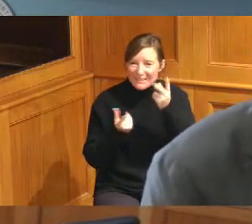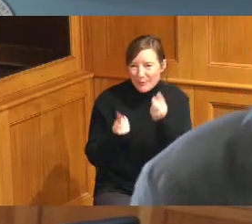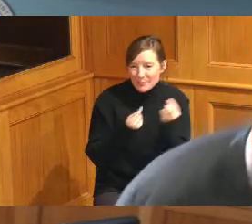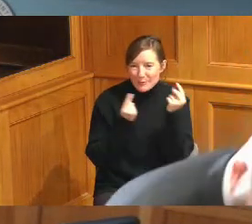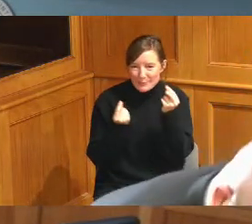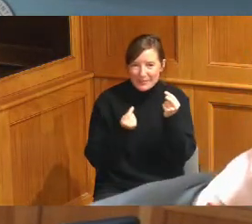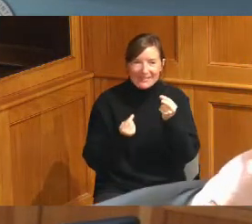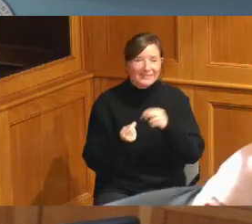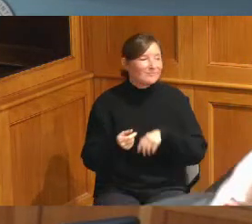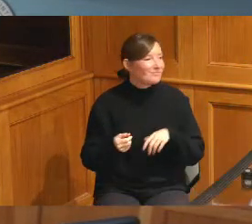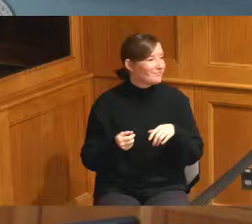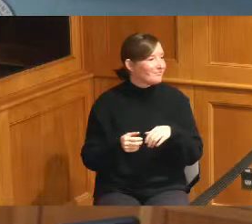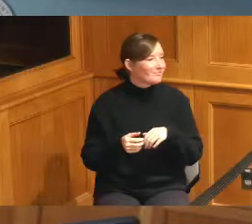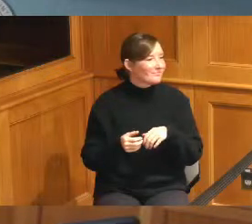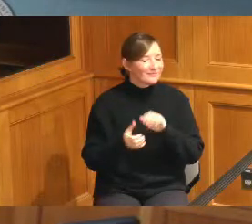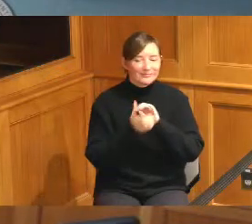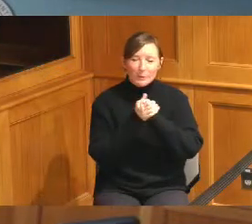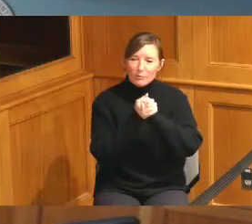Dumas. Congratulations.